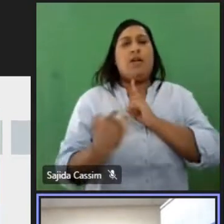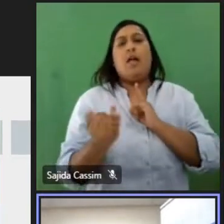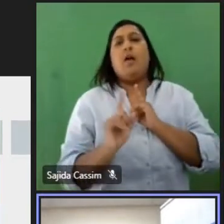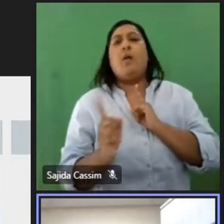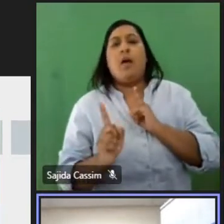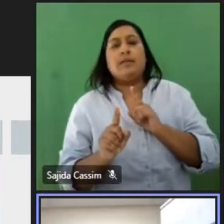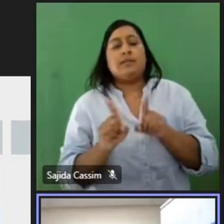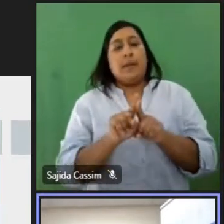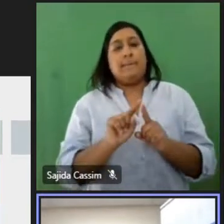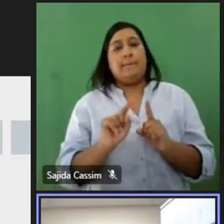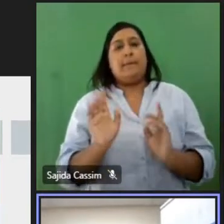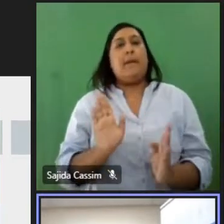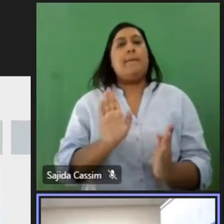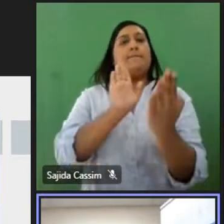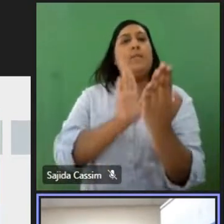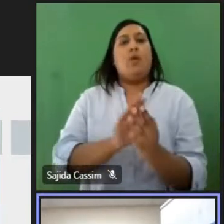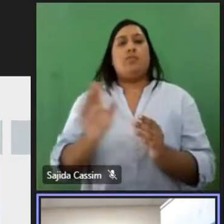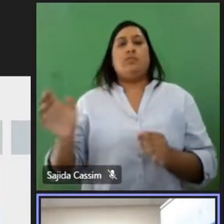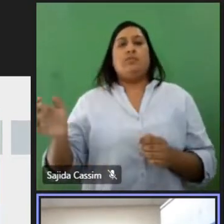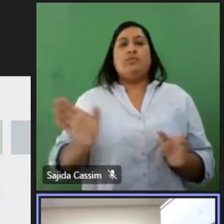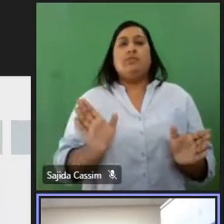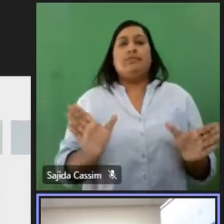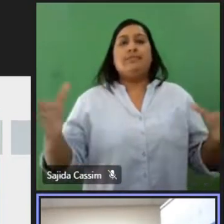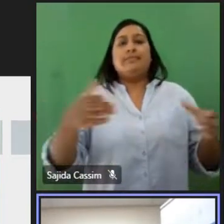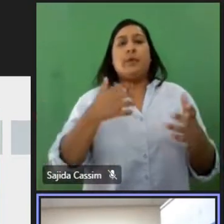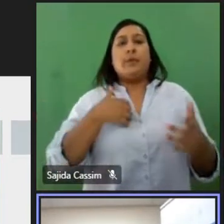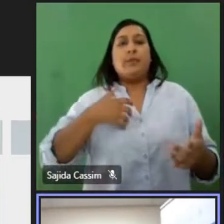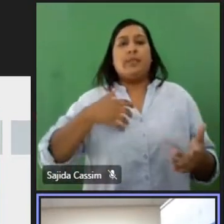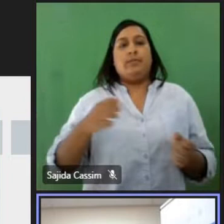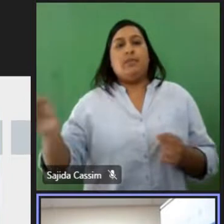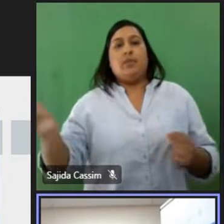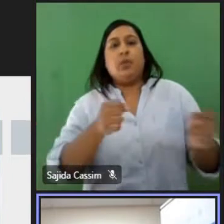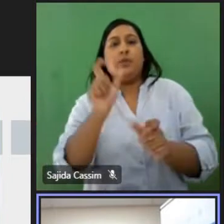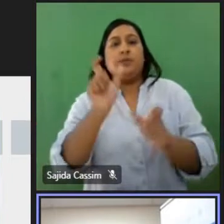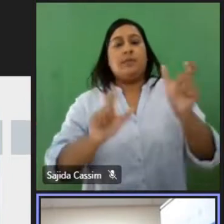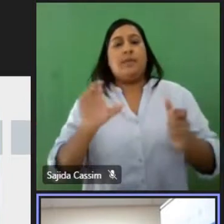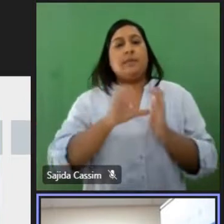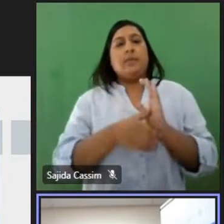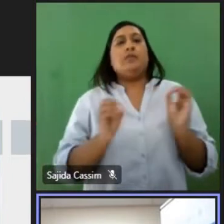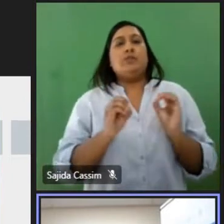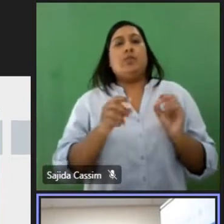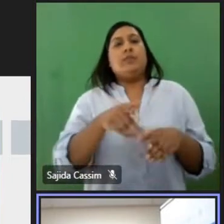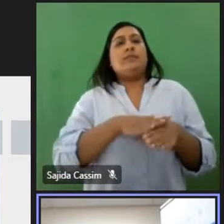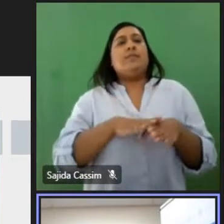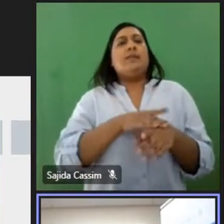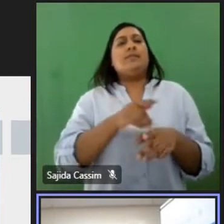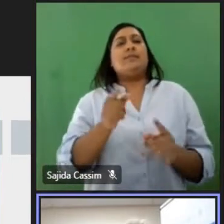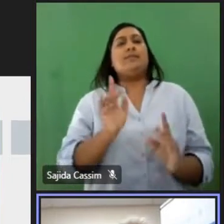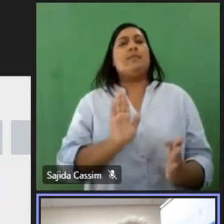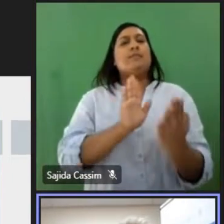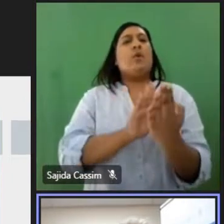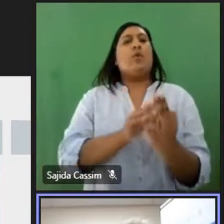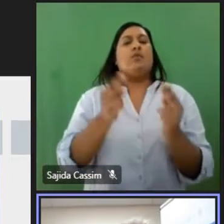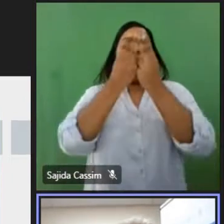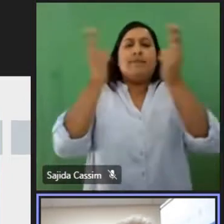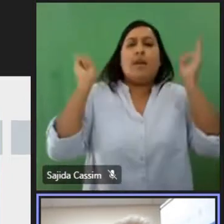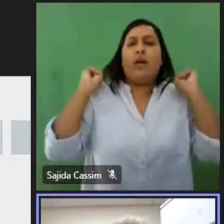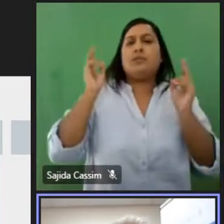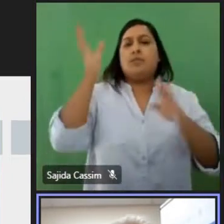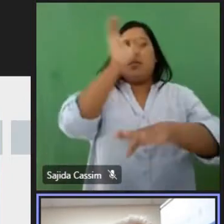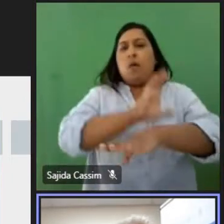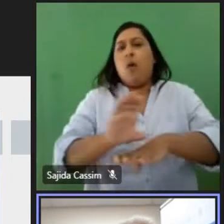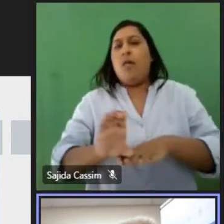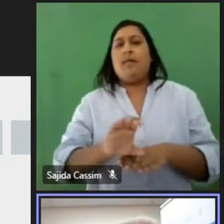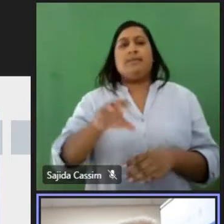approach of recruiting them with the women without disabilities, which was basically we approached universities, colleges, FET